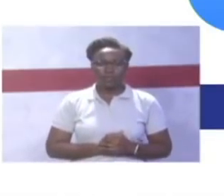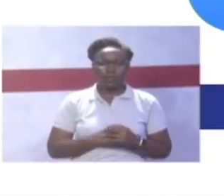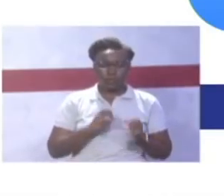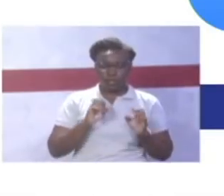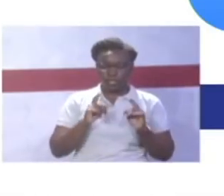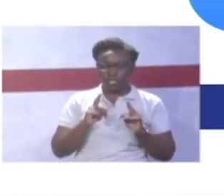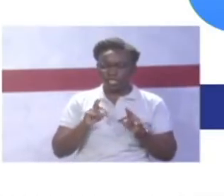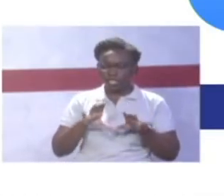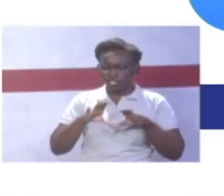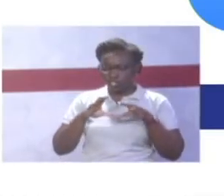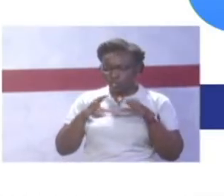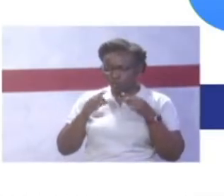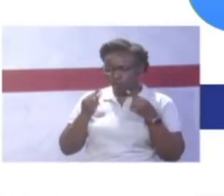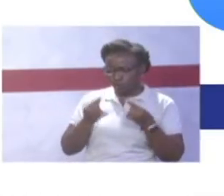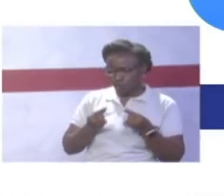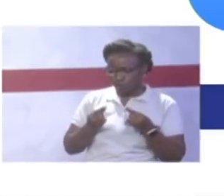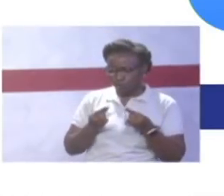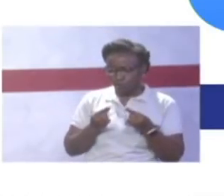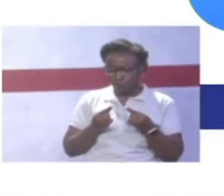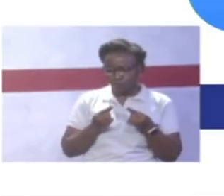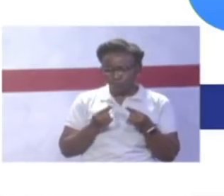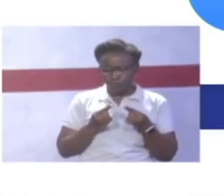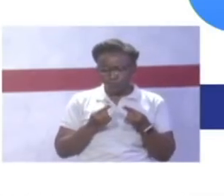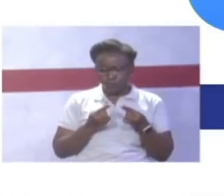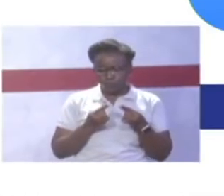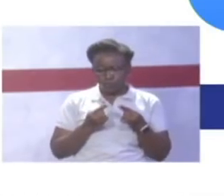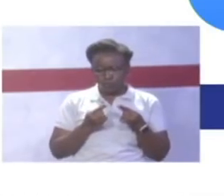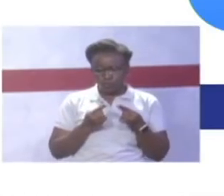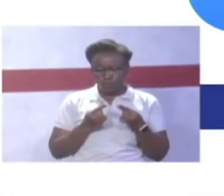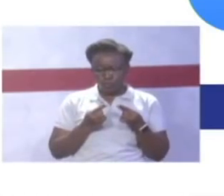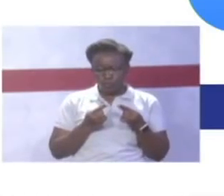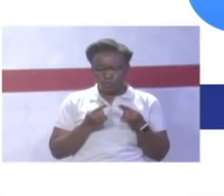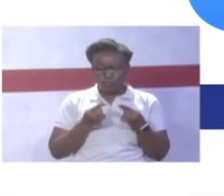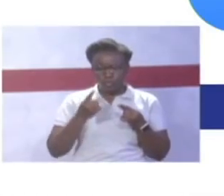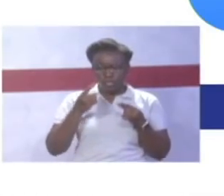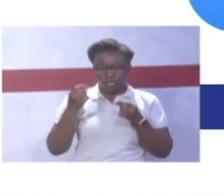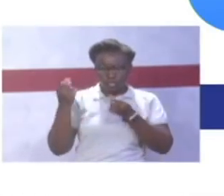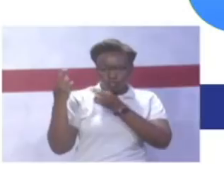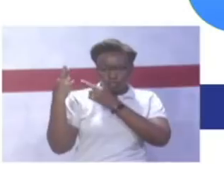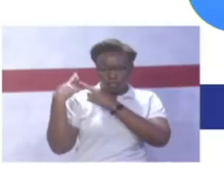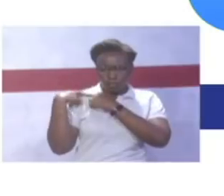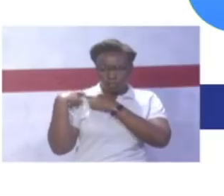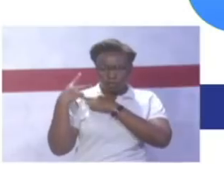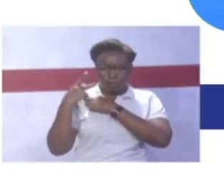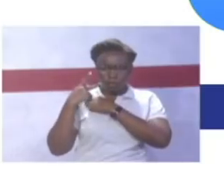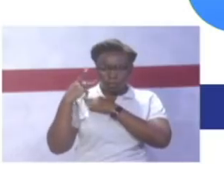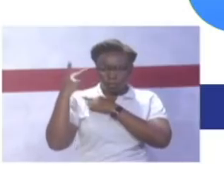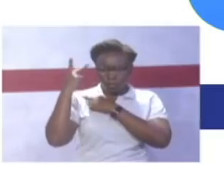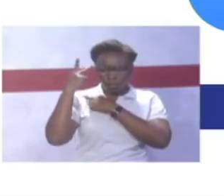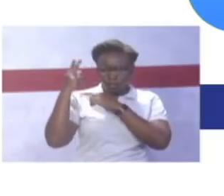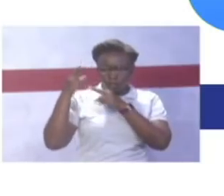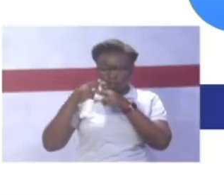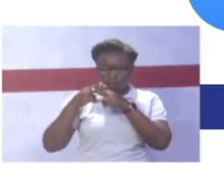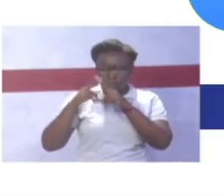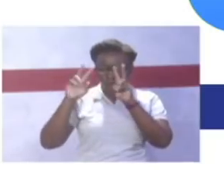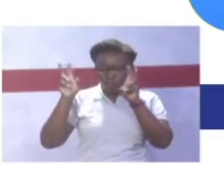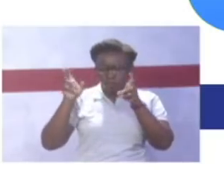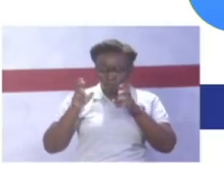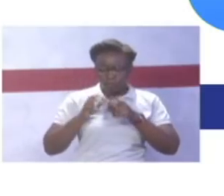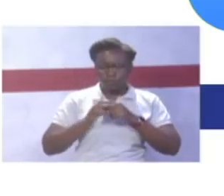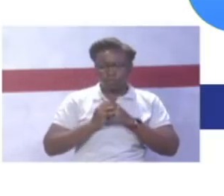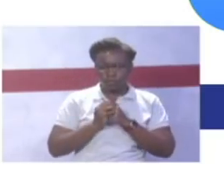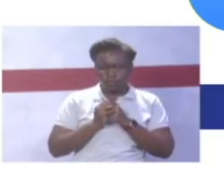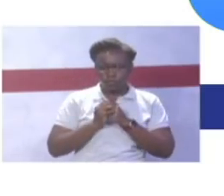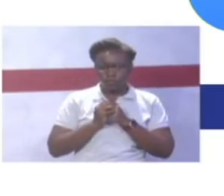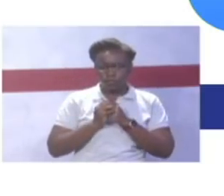of Trinidad and Tobago, that has issued a pre-action protocol letter to the Ministry of Health, the government, and this